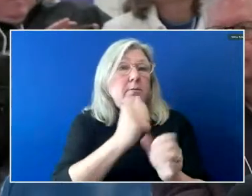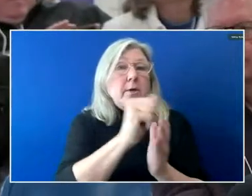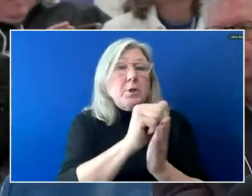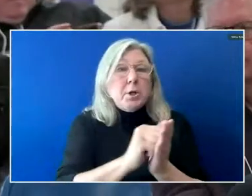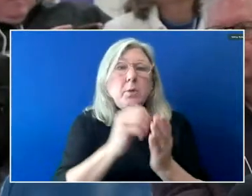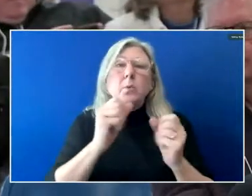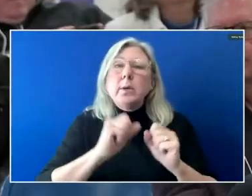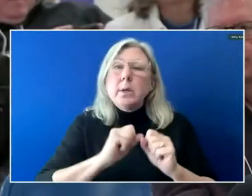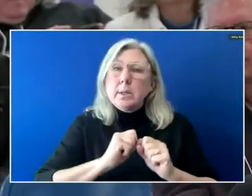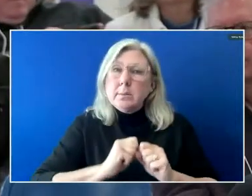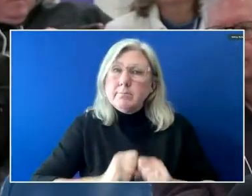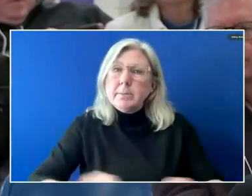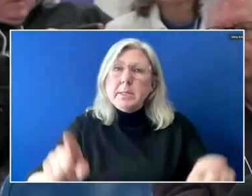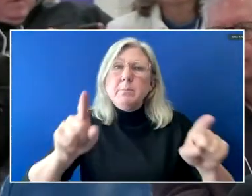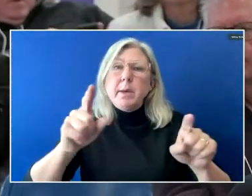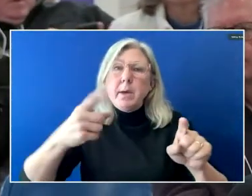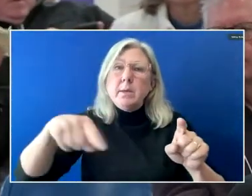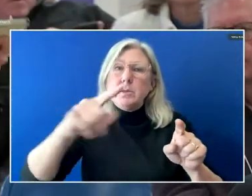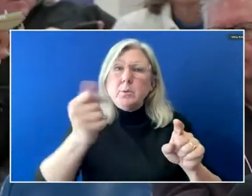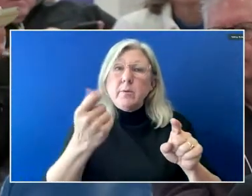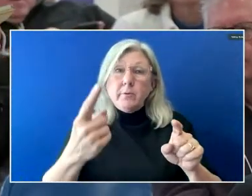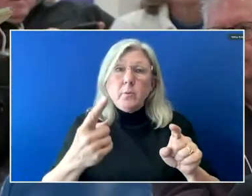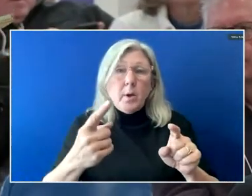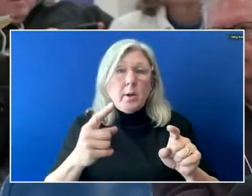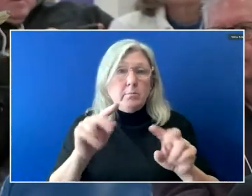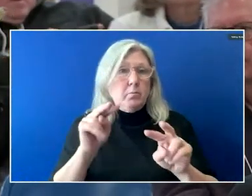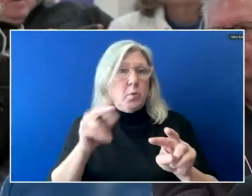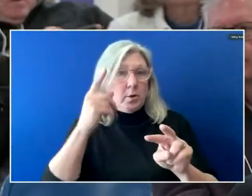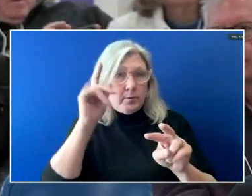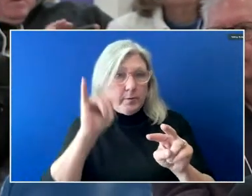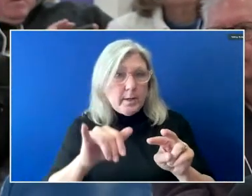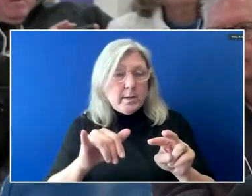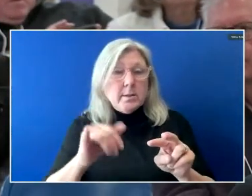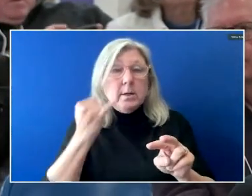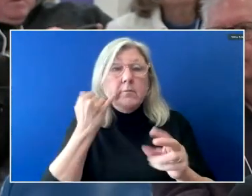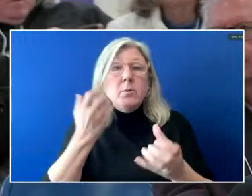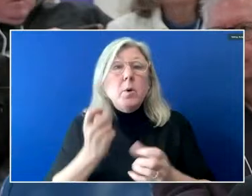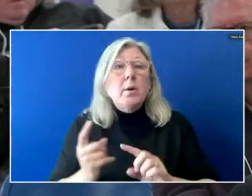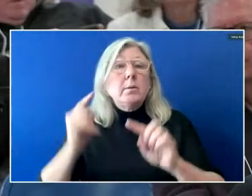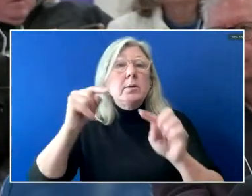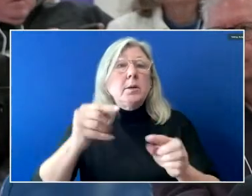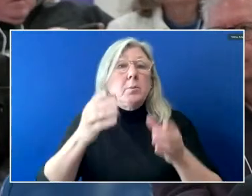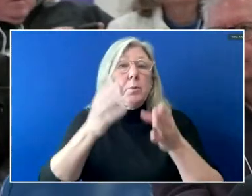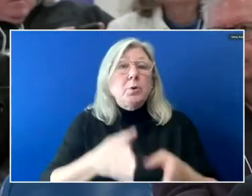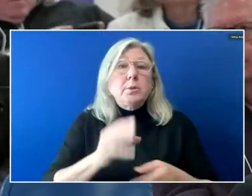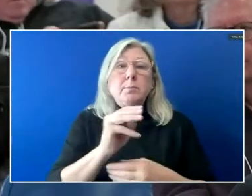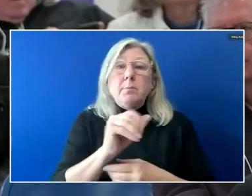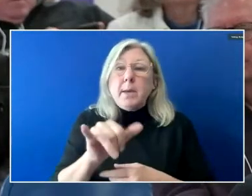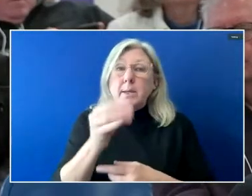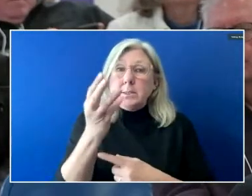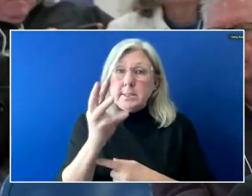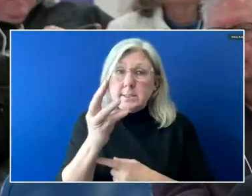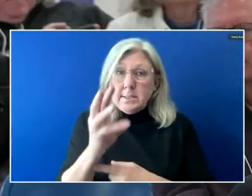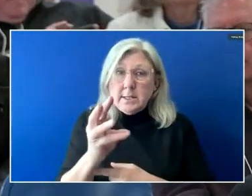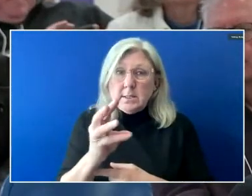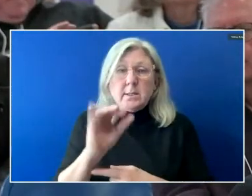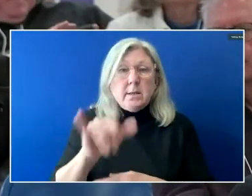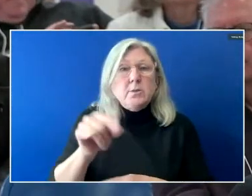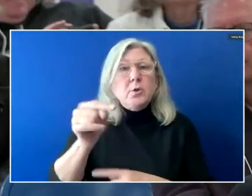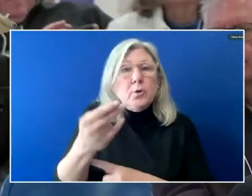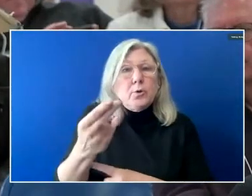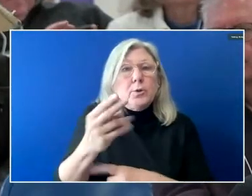everybody so please be on the lookout for it um if you want to attend in person it's May 16th which is a Thursday